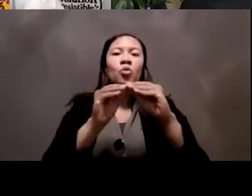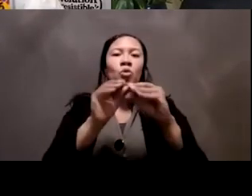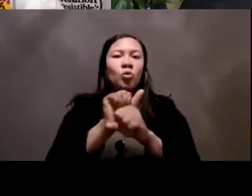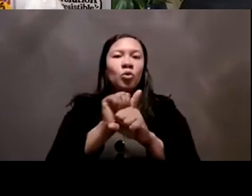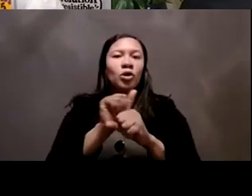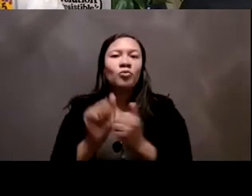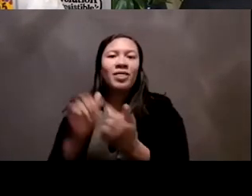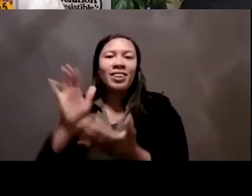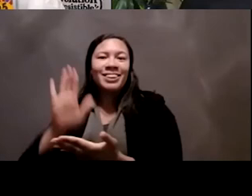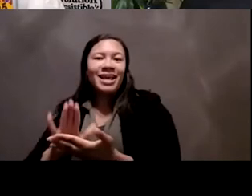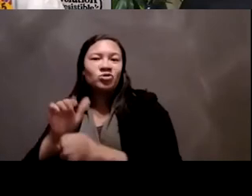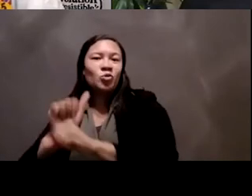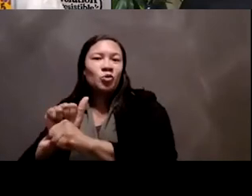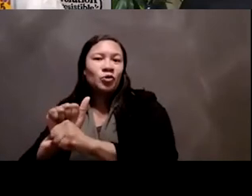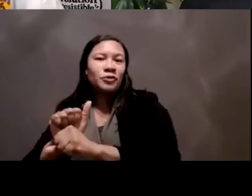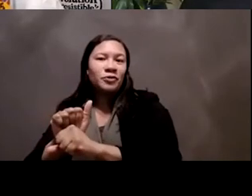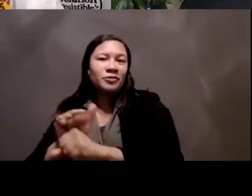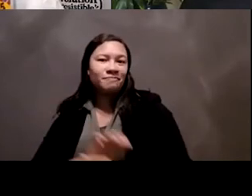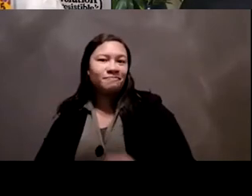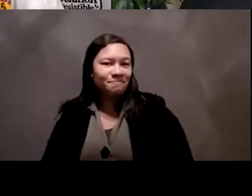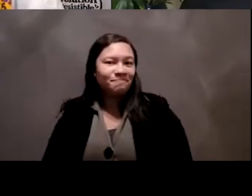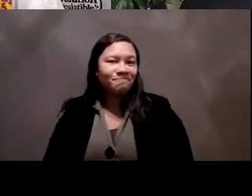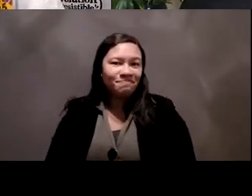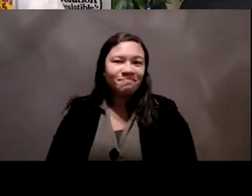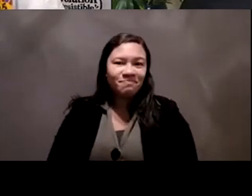Thank you for that, Jenna. I love that too.